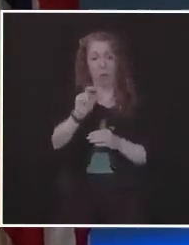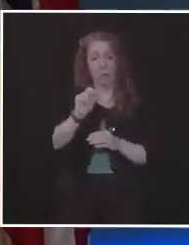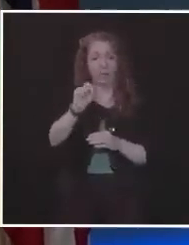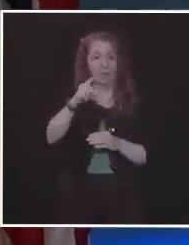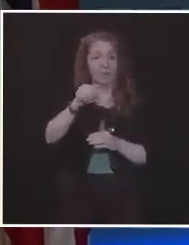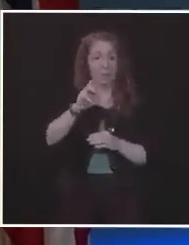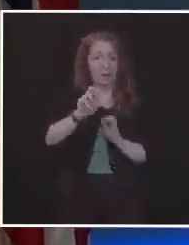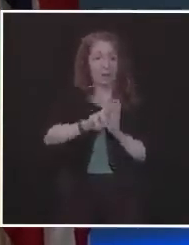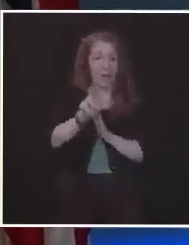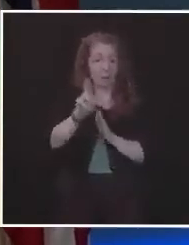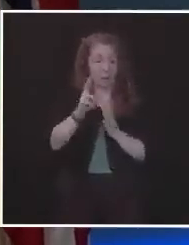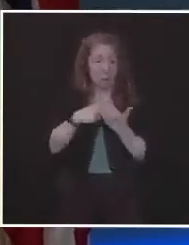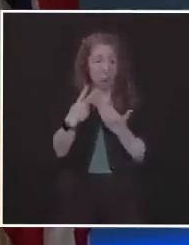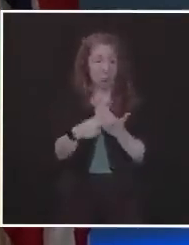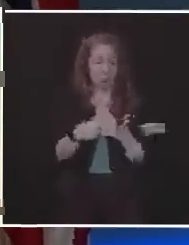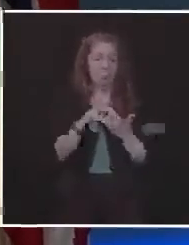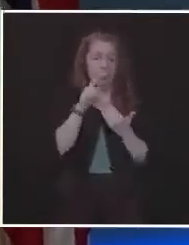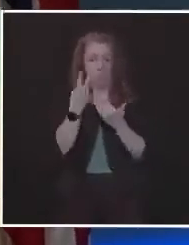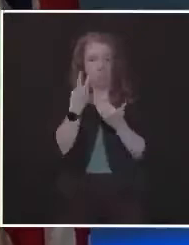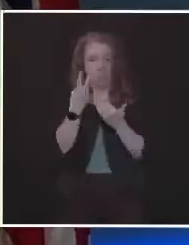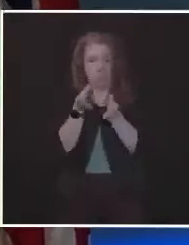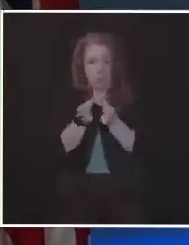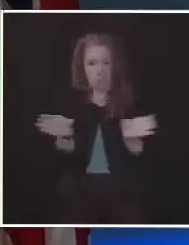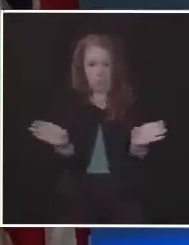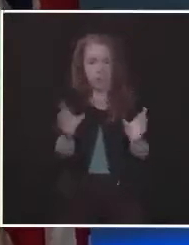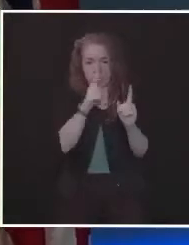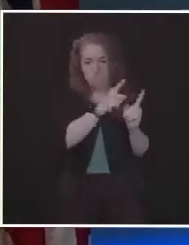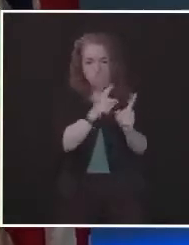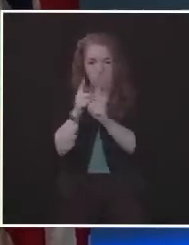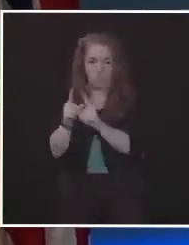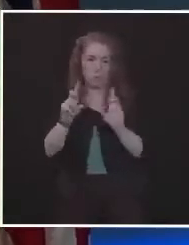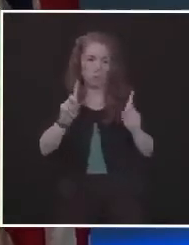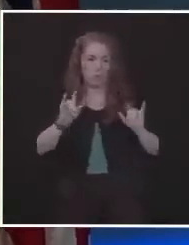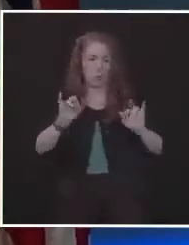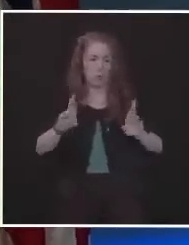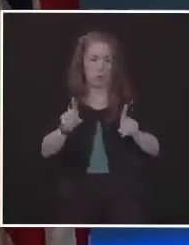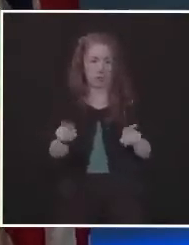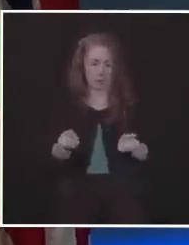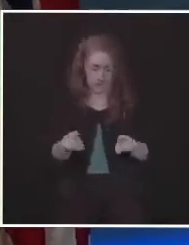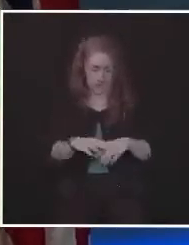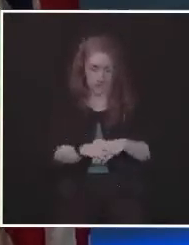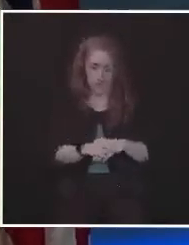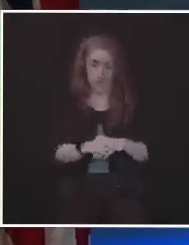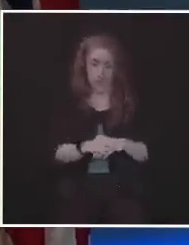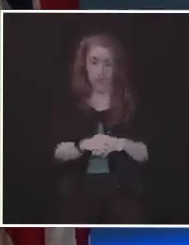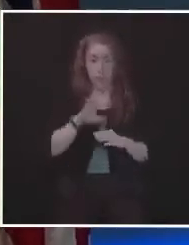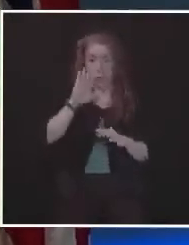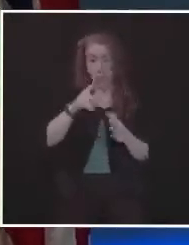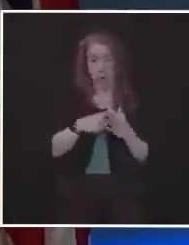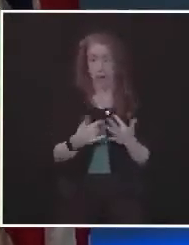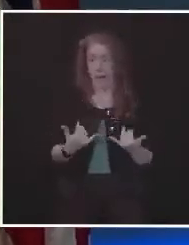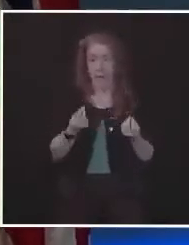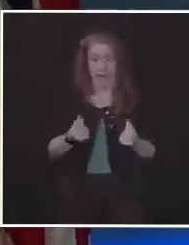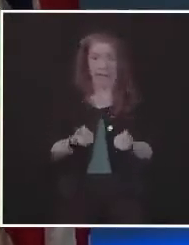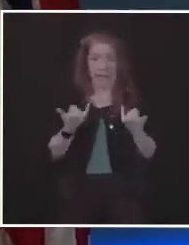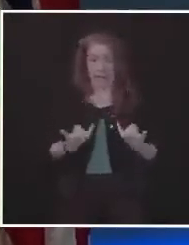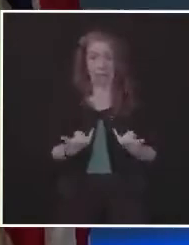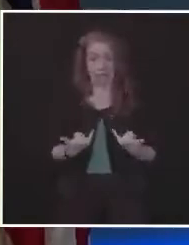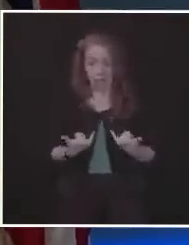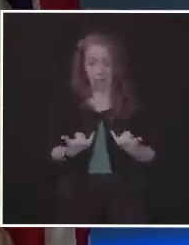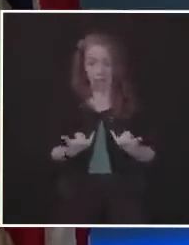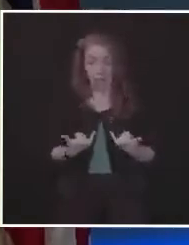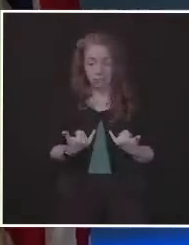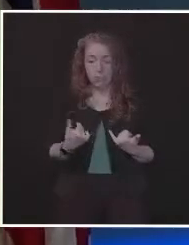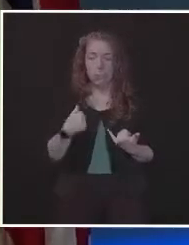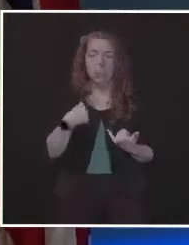two separate mission directorates. Effective immediately, we are working to